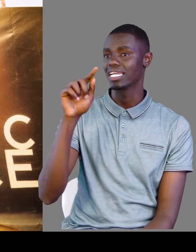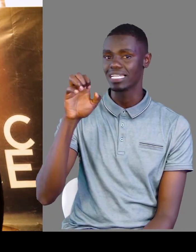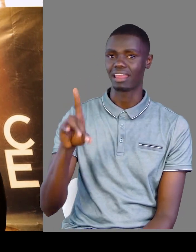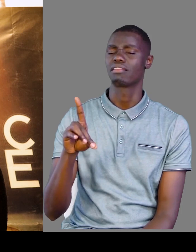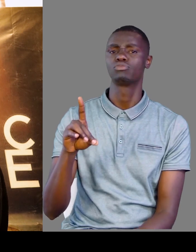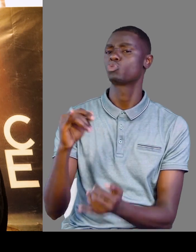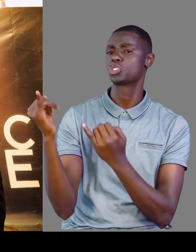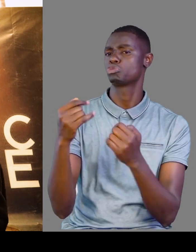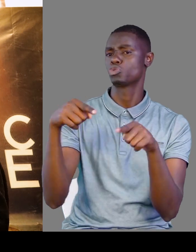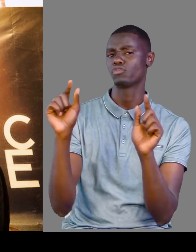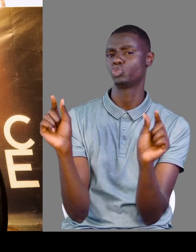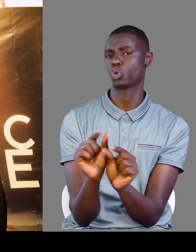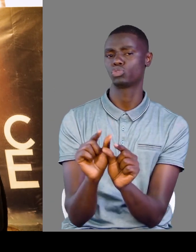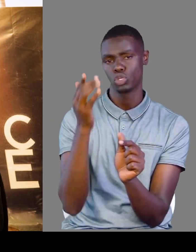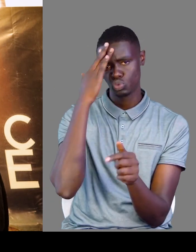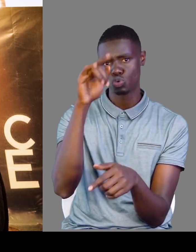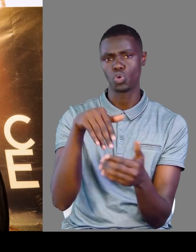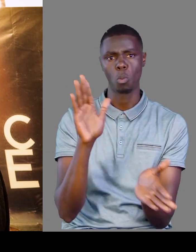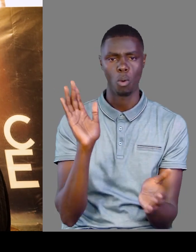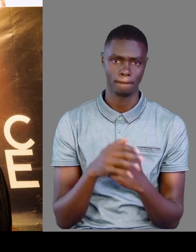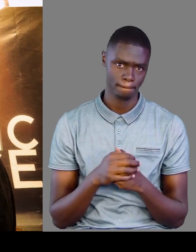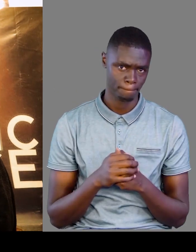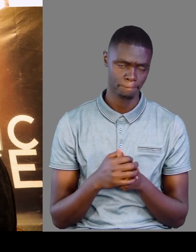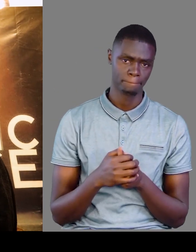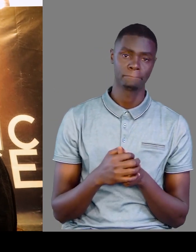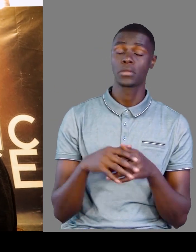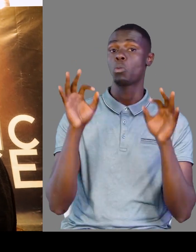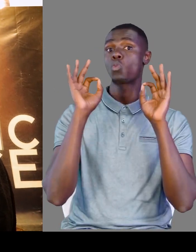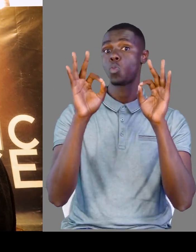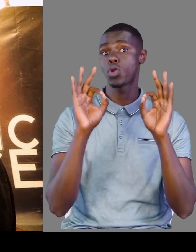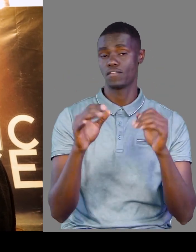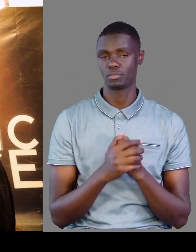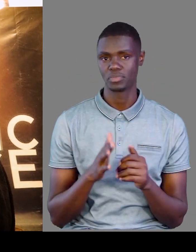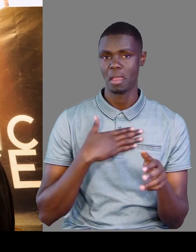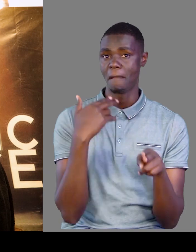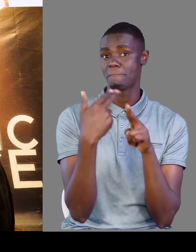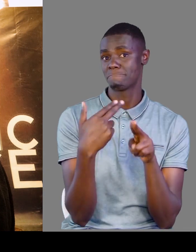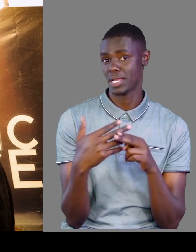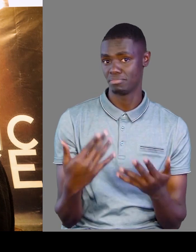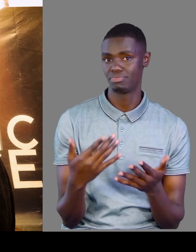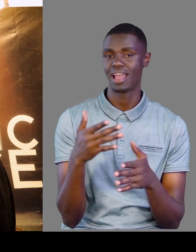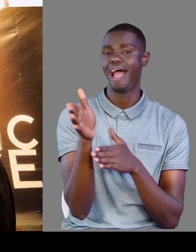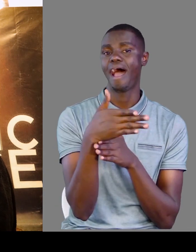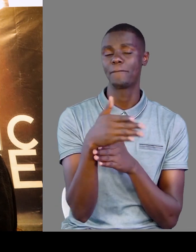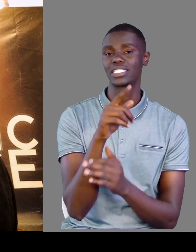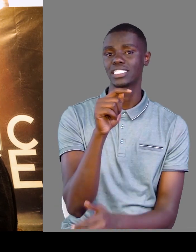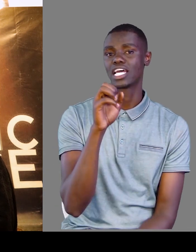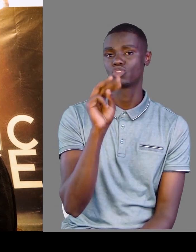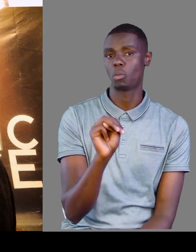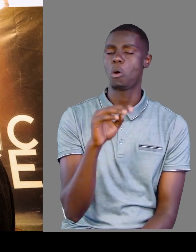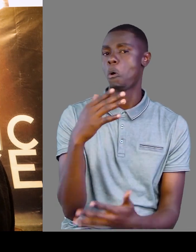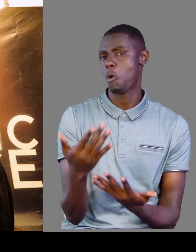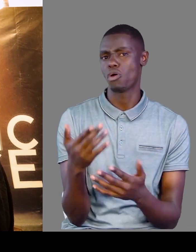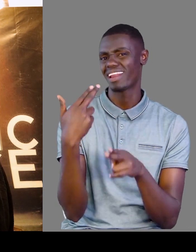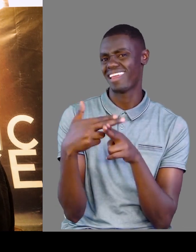for us to get to know you vizuri vizuri. All right, wonderful. So my name is Ambassador Thomas Kwaka Omolo, better known as Big